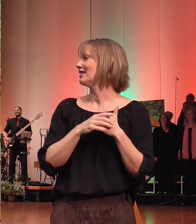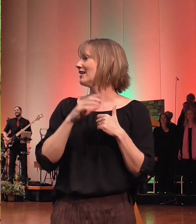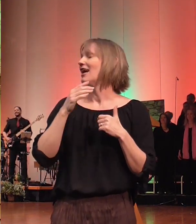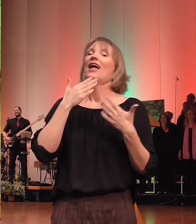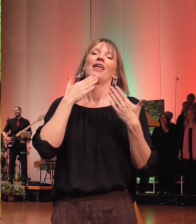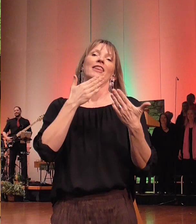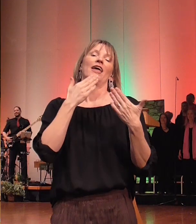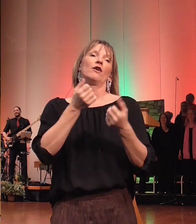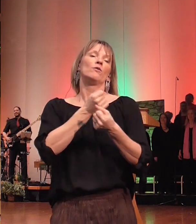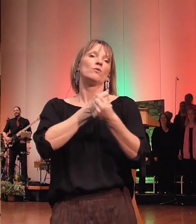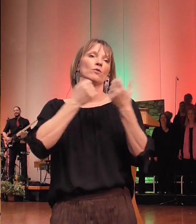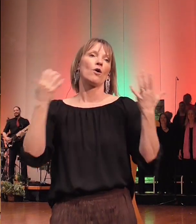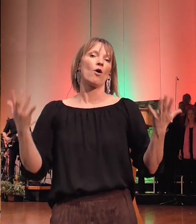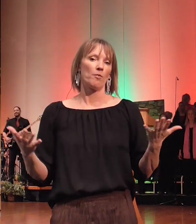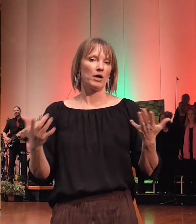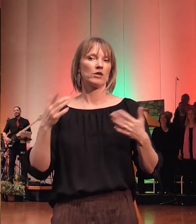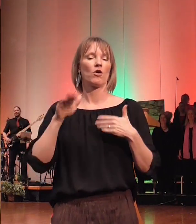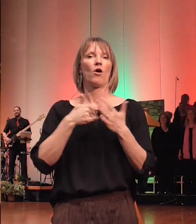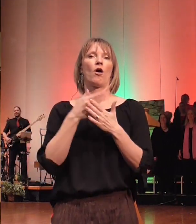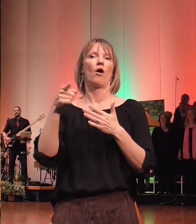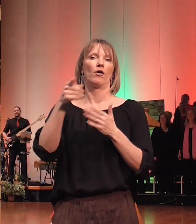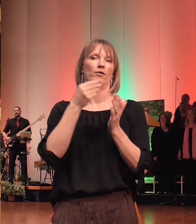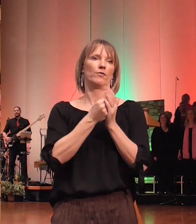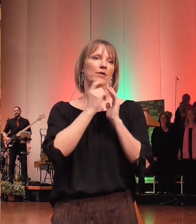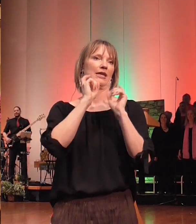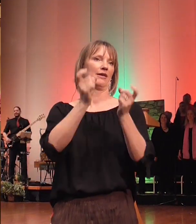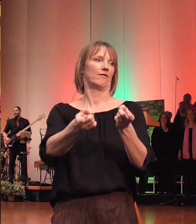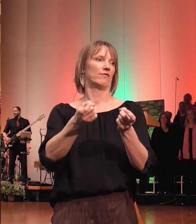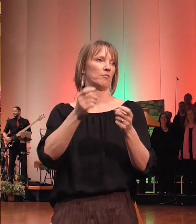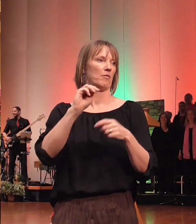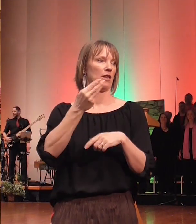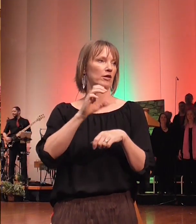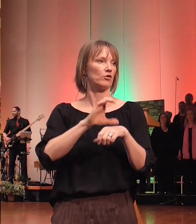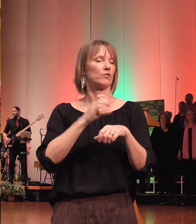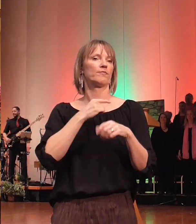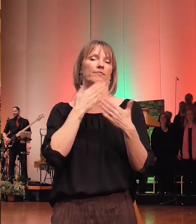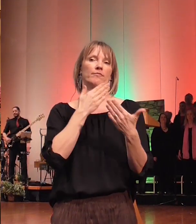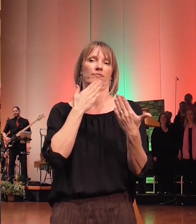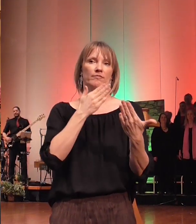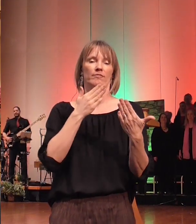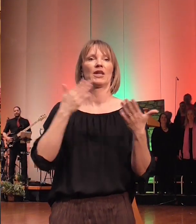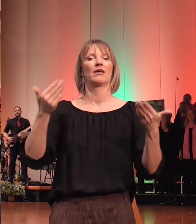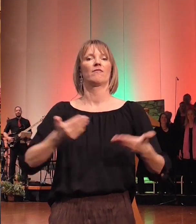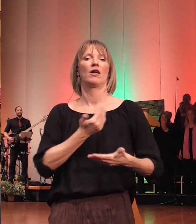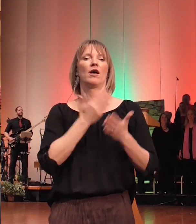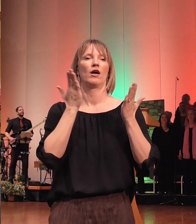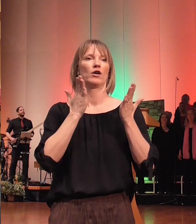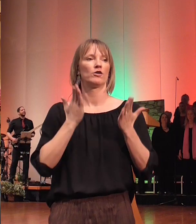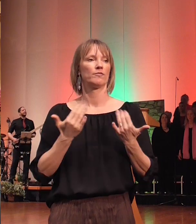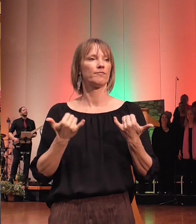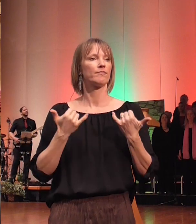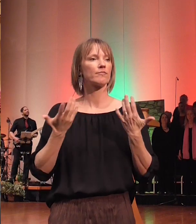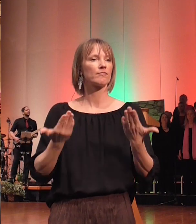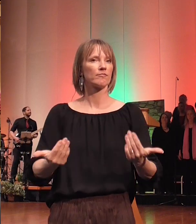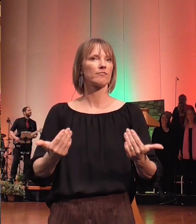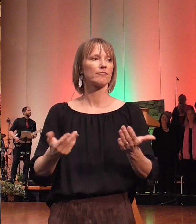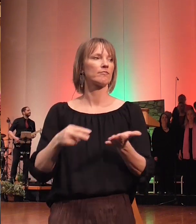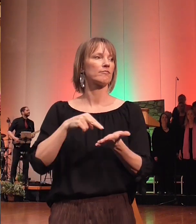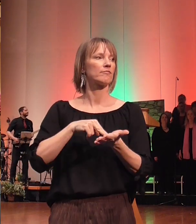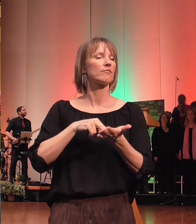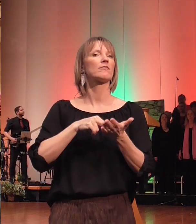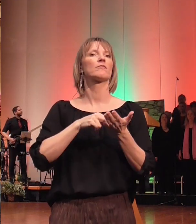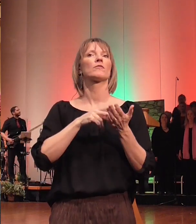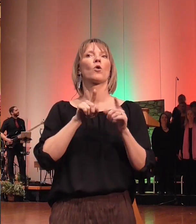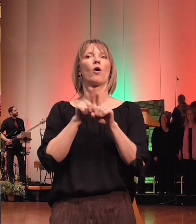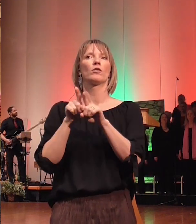Well, thank you so much for all that you give to Mile High Church. We're so grateful, and we invite our ushers now to circulate. We also have ways